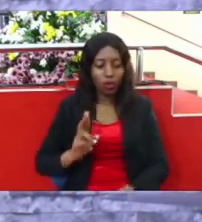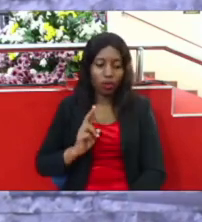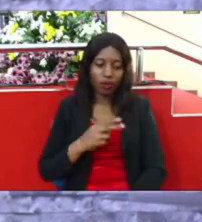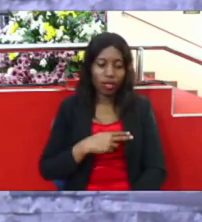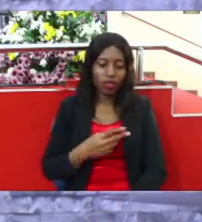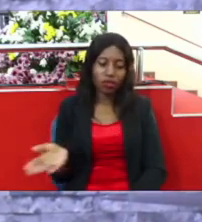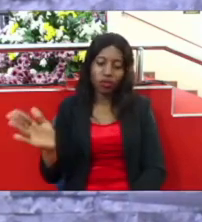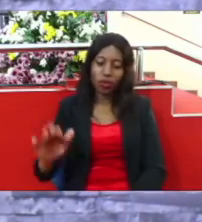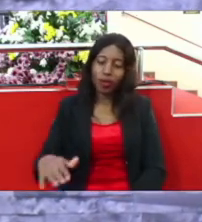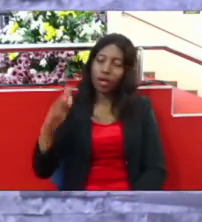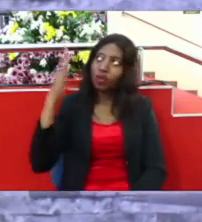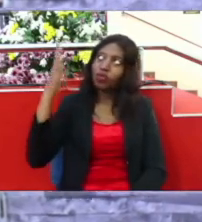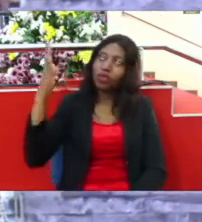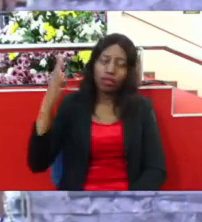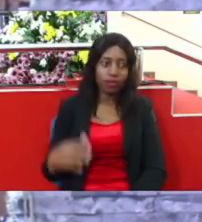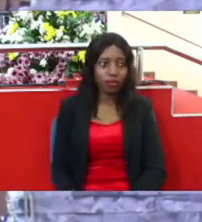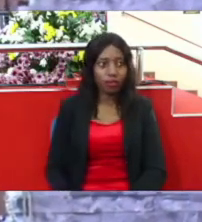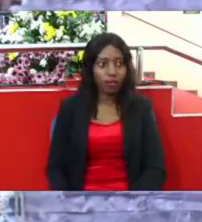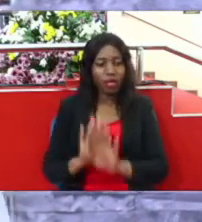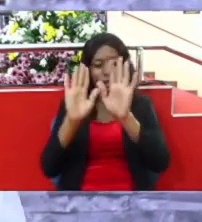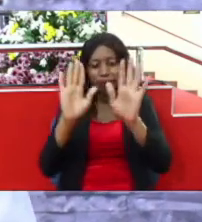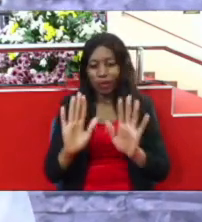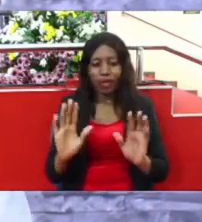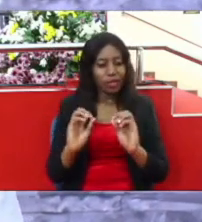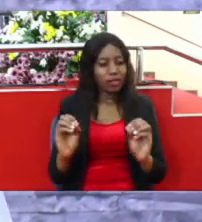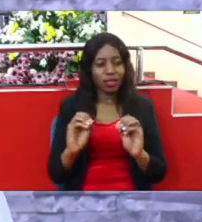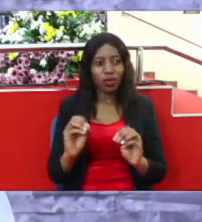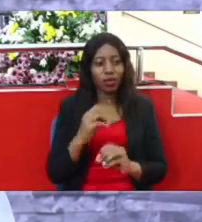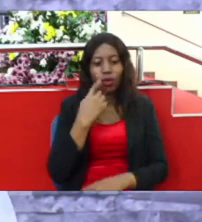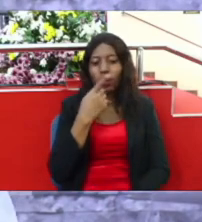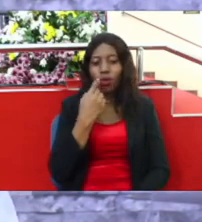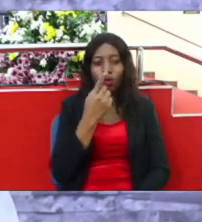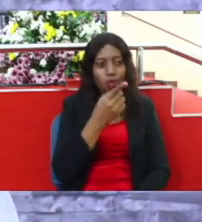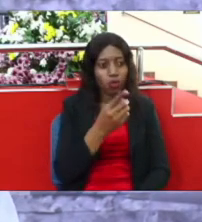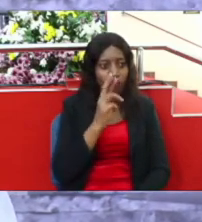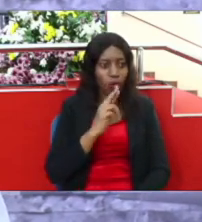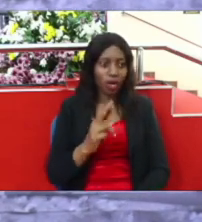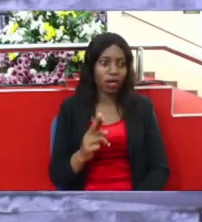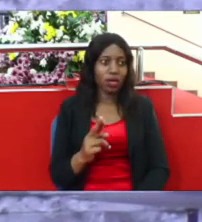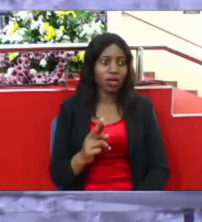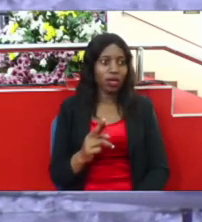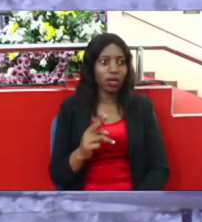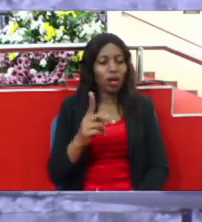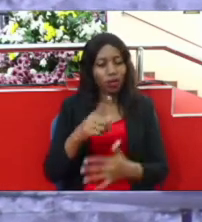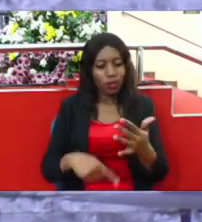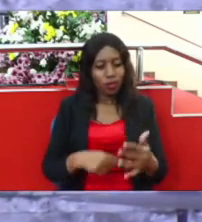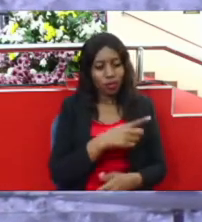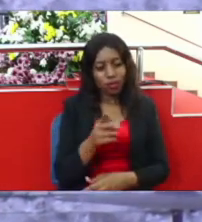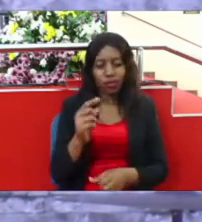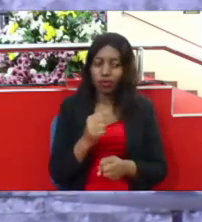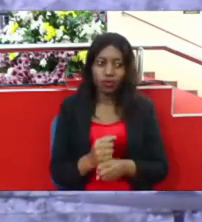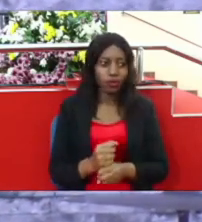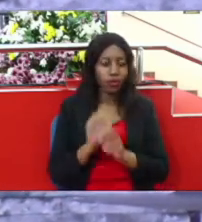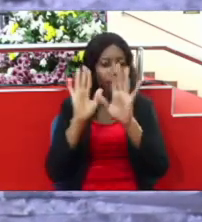sisi sote tumjie. Regardless of who we are and what we have done. Licha ya sisi ni nani na tumefanya nini. Number